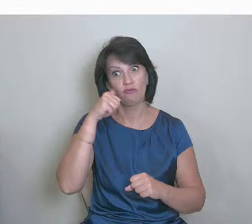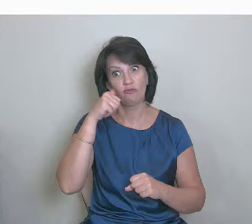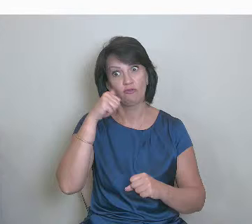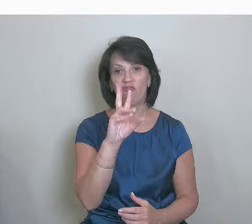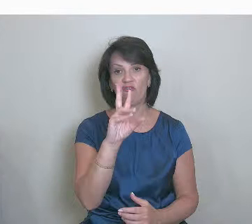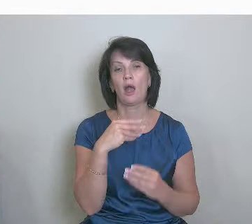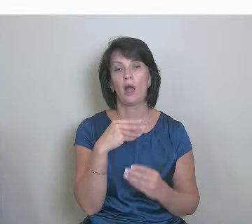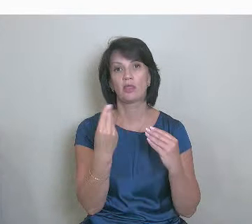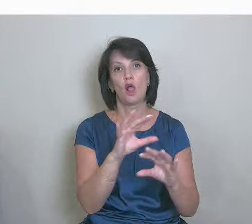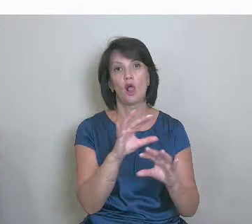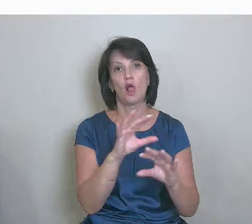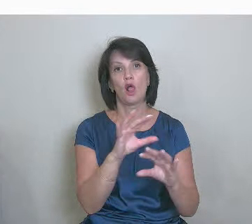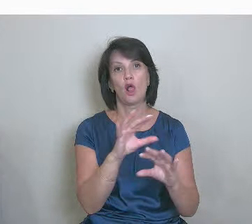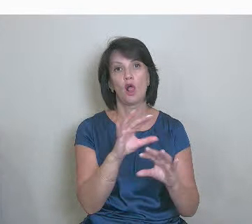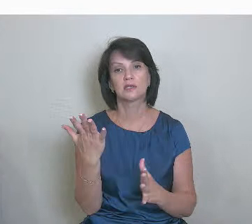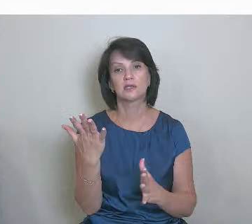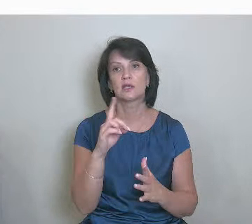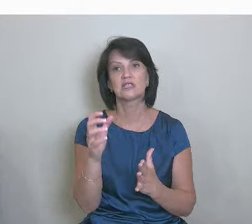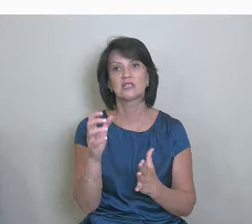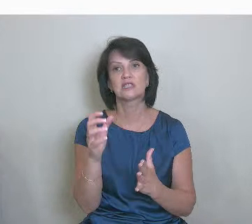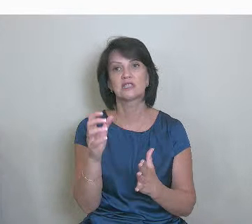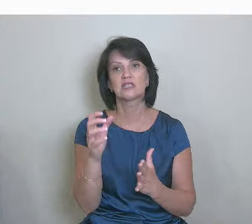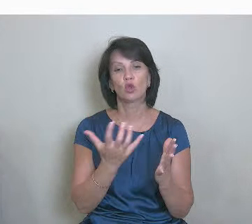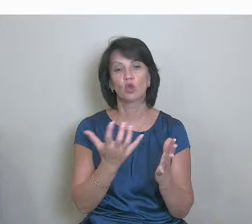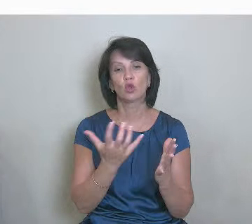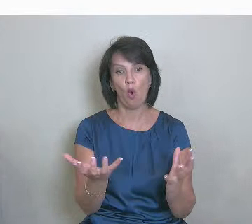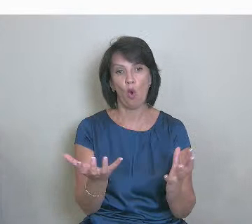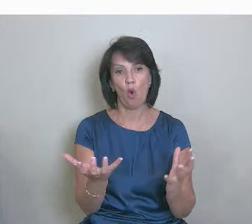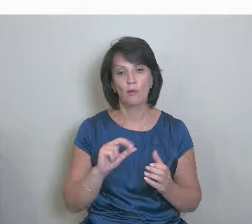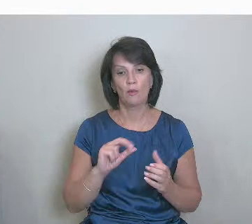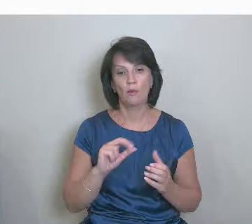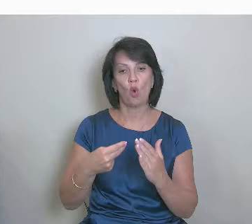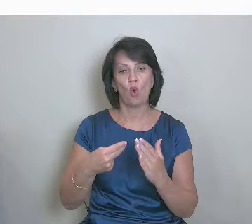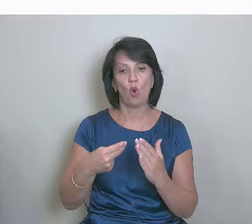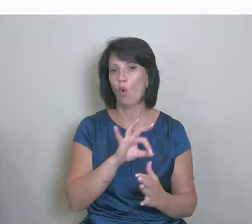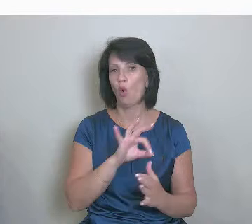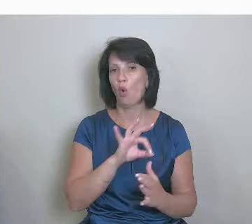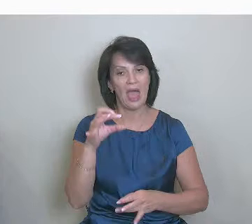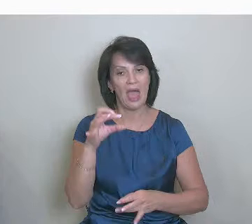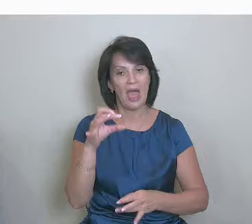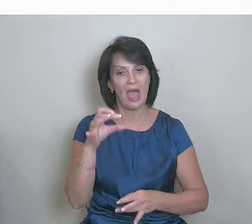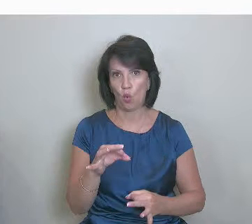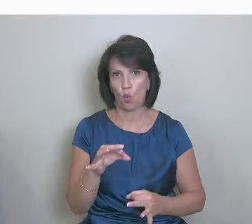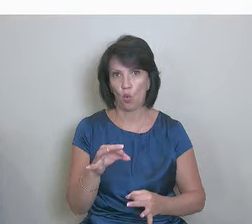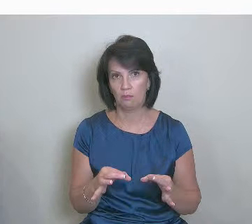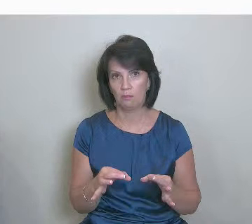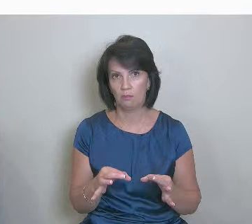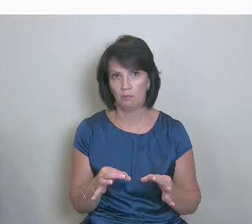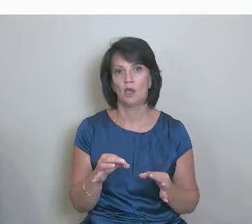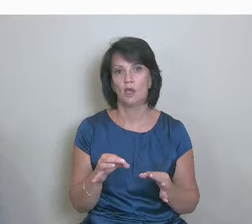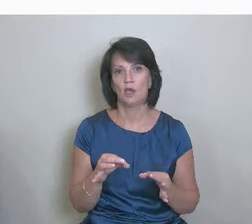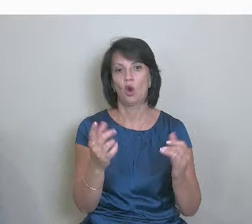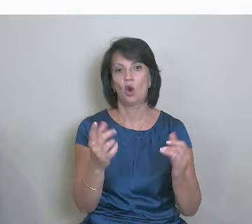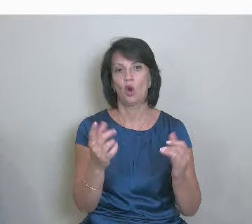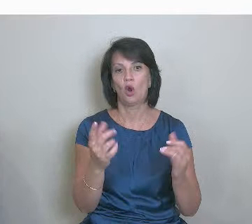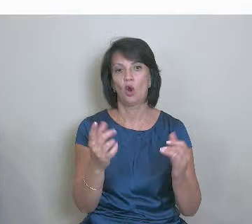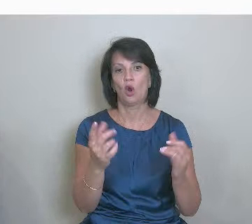the CEC gave an explanation about the